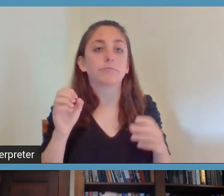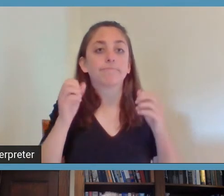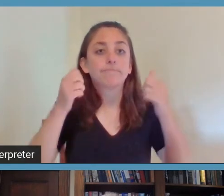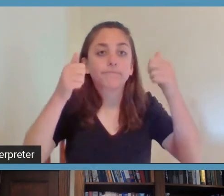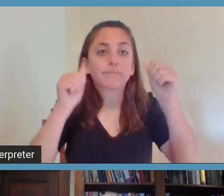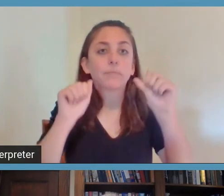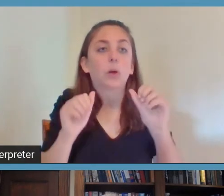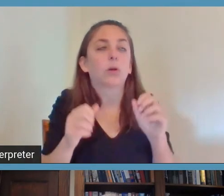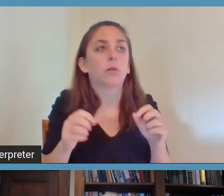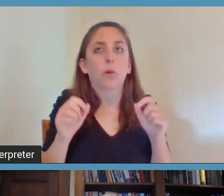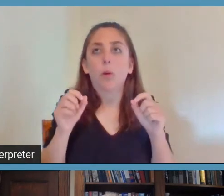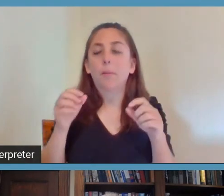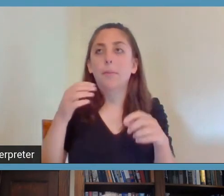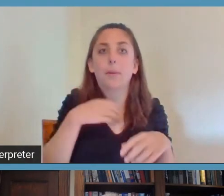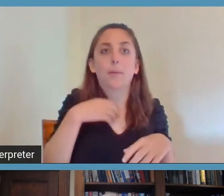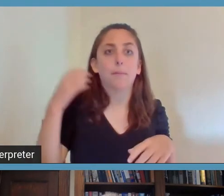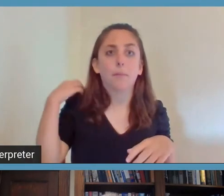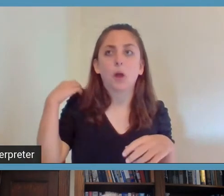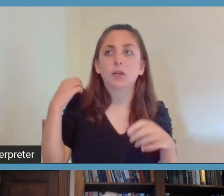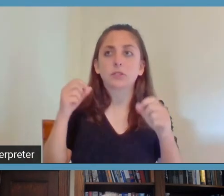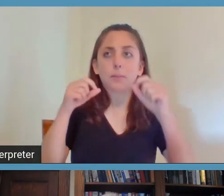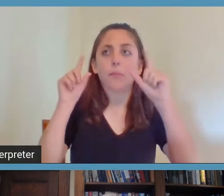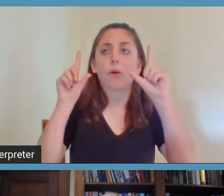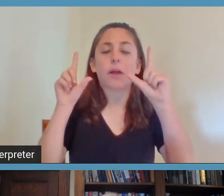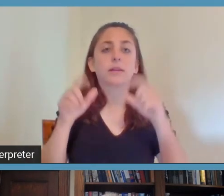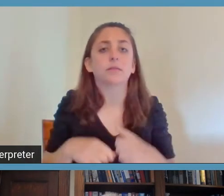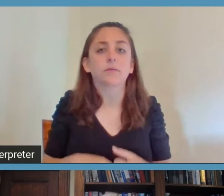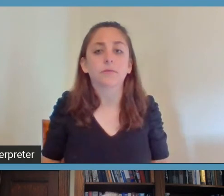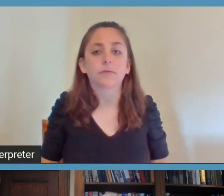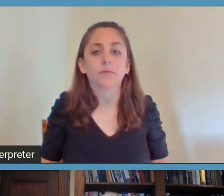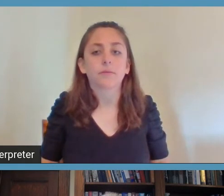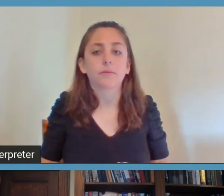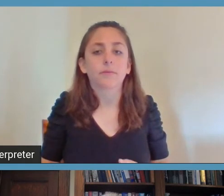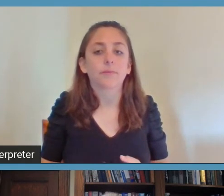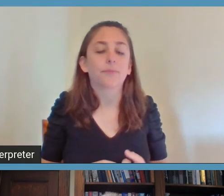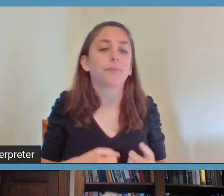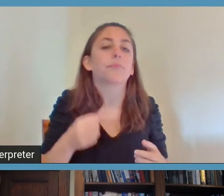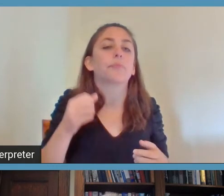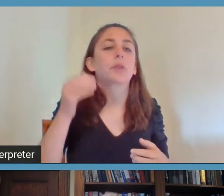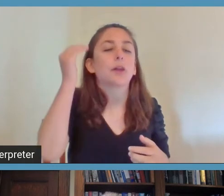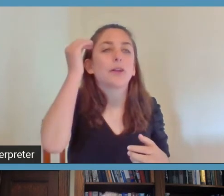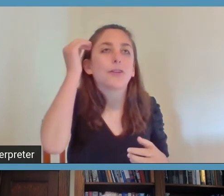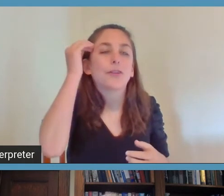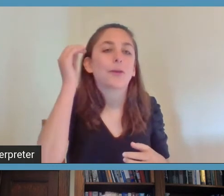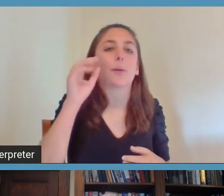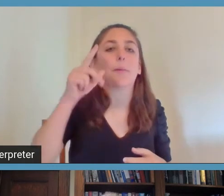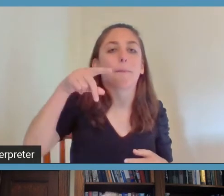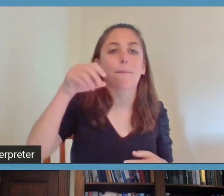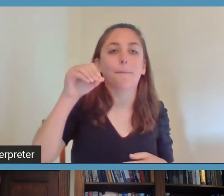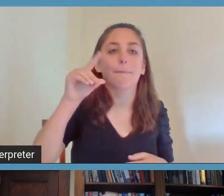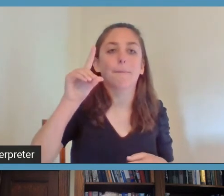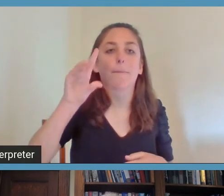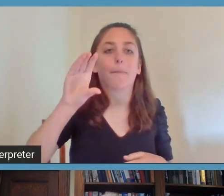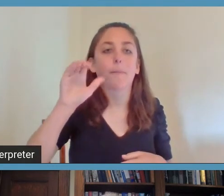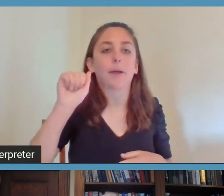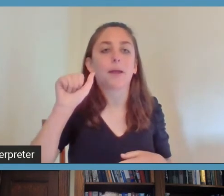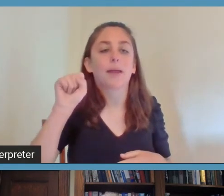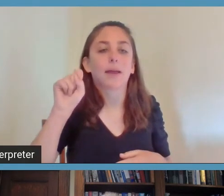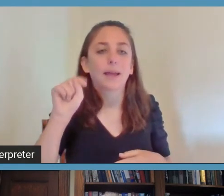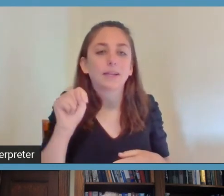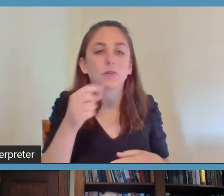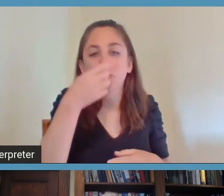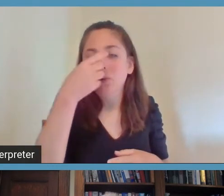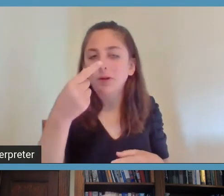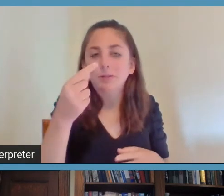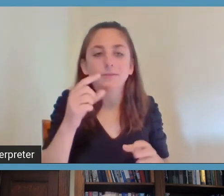yet. And so he was surprised. But then I also knew that he wasn't listening to the podcast because he didn't know what was going on, which is